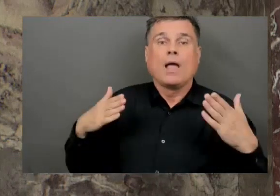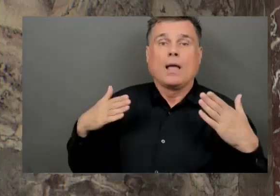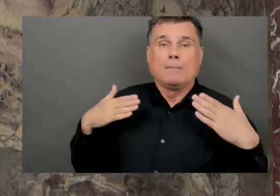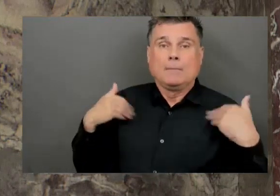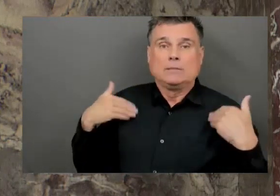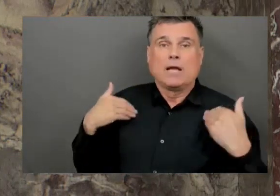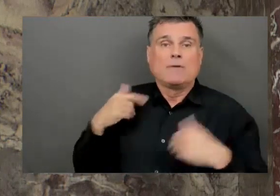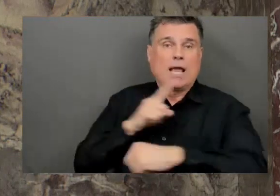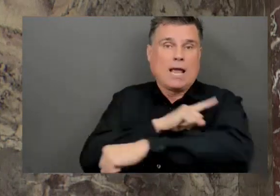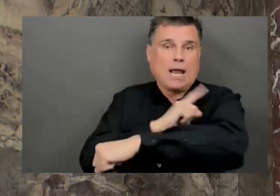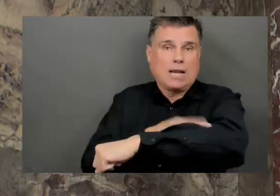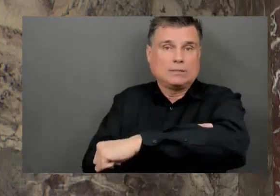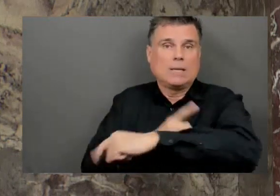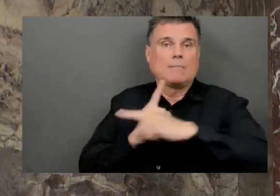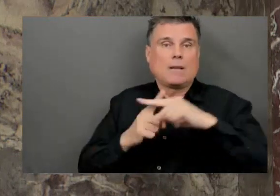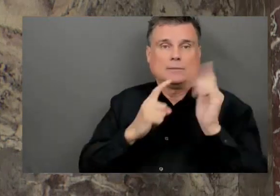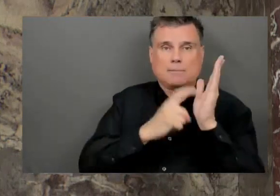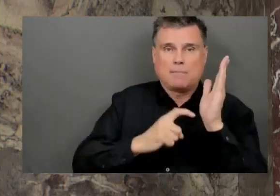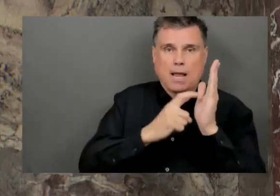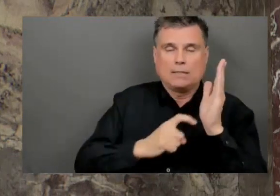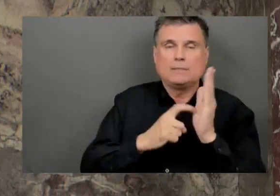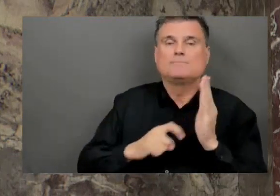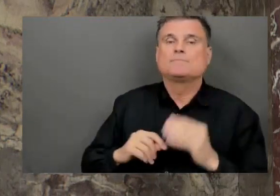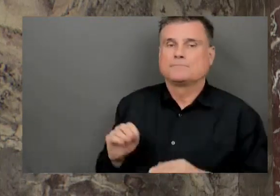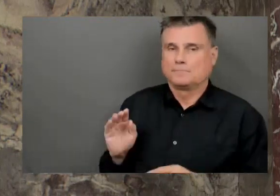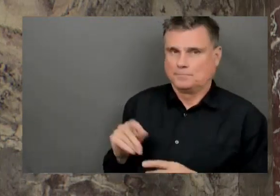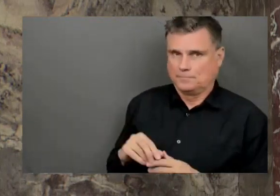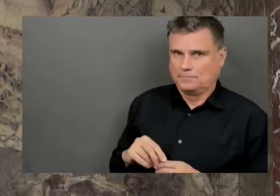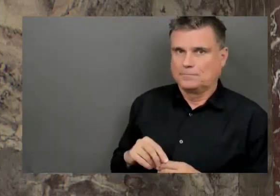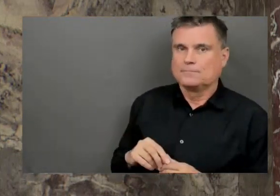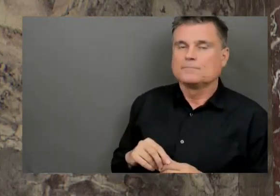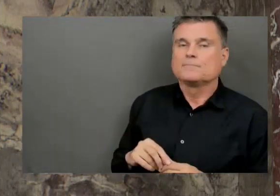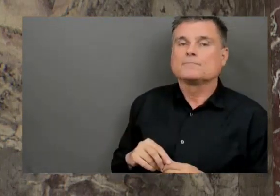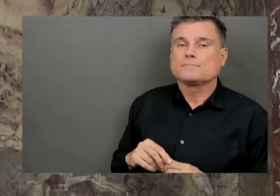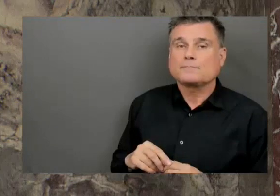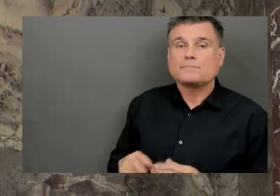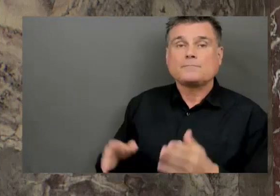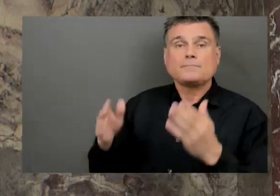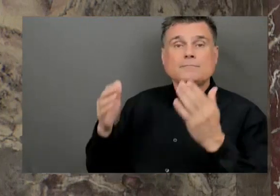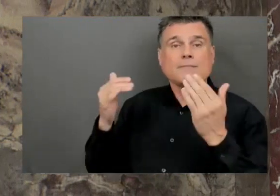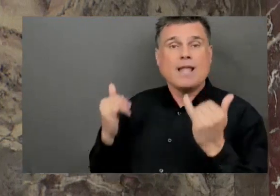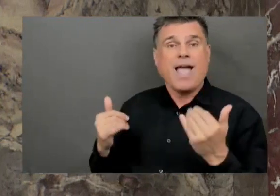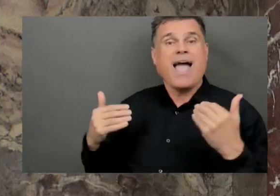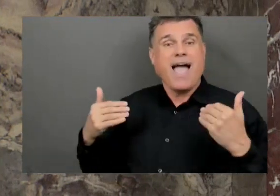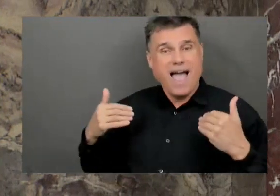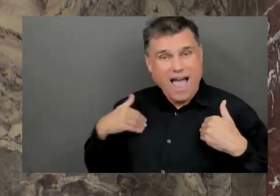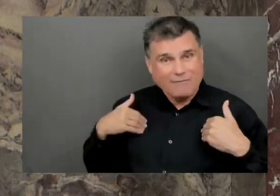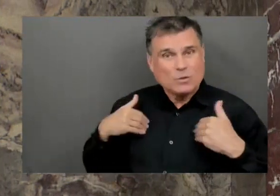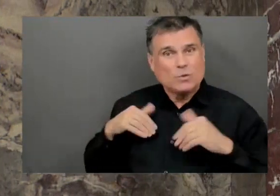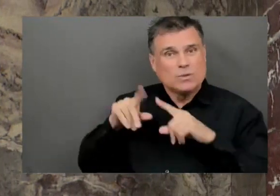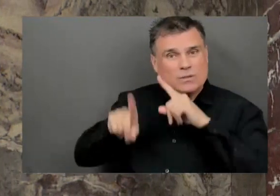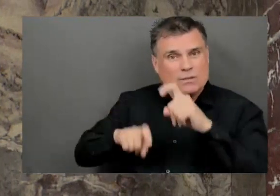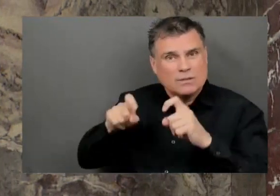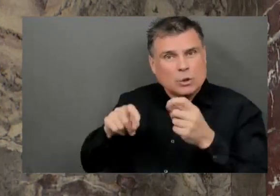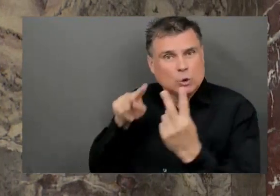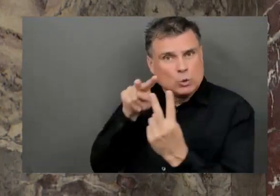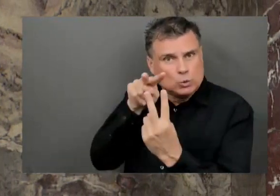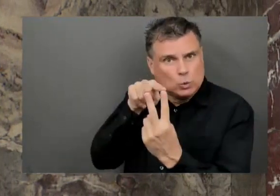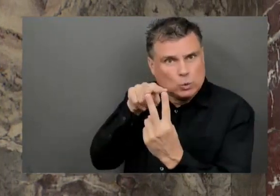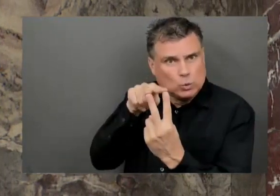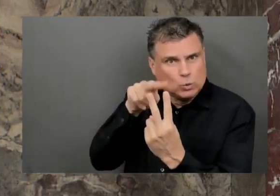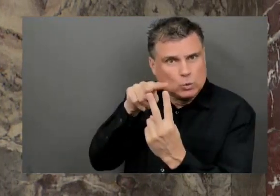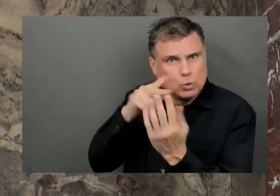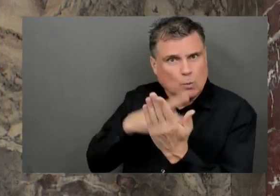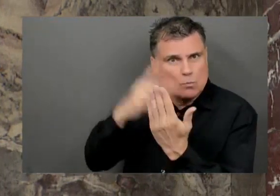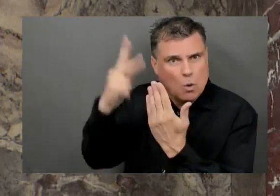allegations about MNP's role in 2 specific programs, and that's why the Auditor General is going to undertake an independent